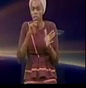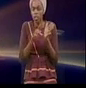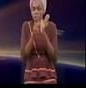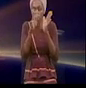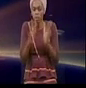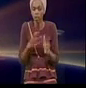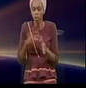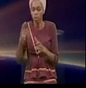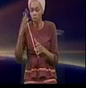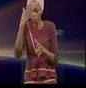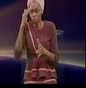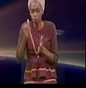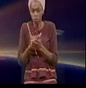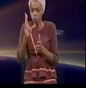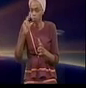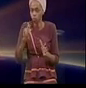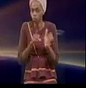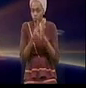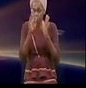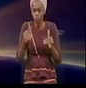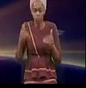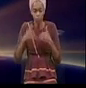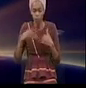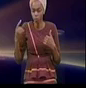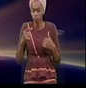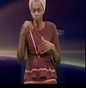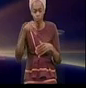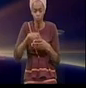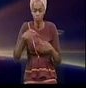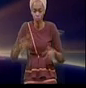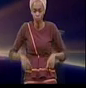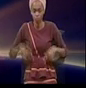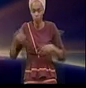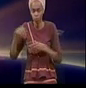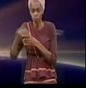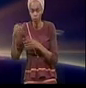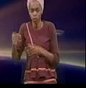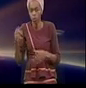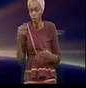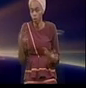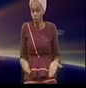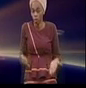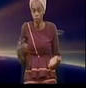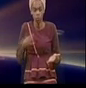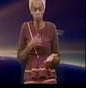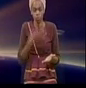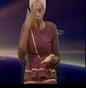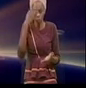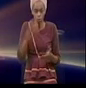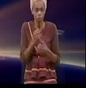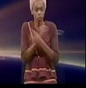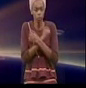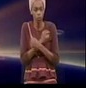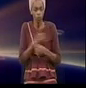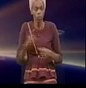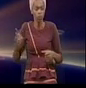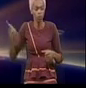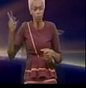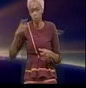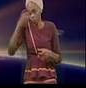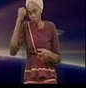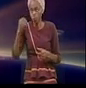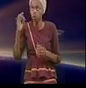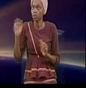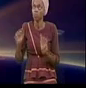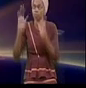ye know that no murderer hath eternal life abiding in him. Hereby perceive we the love of God, because he laid